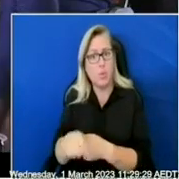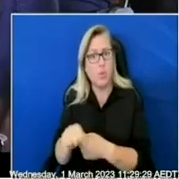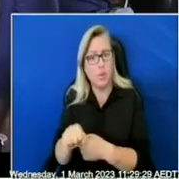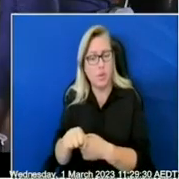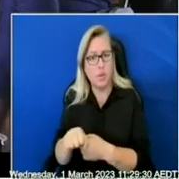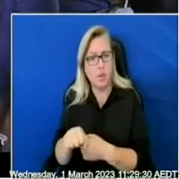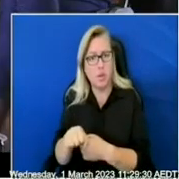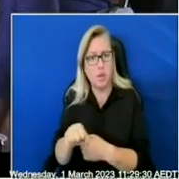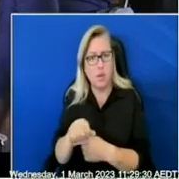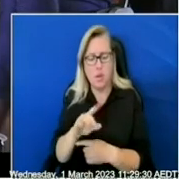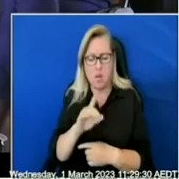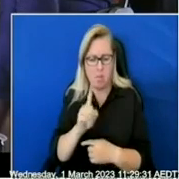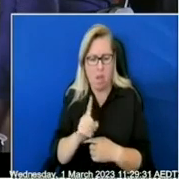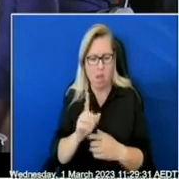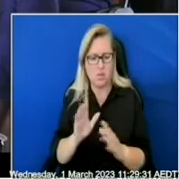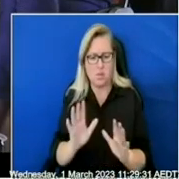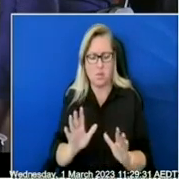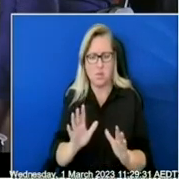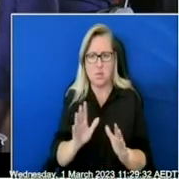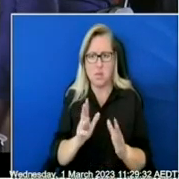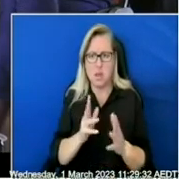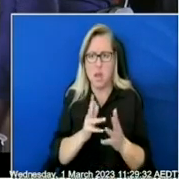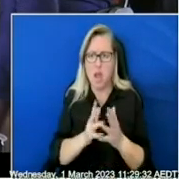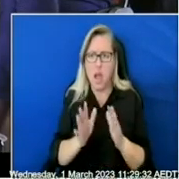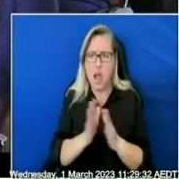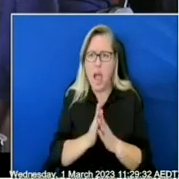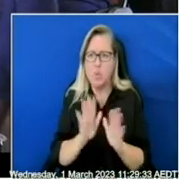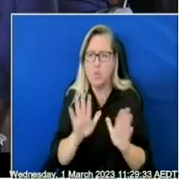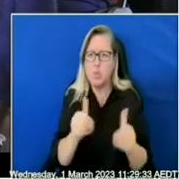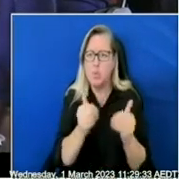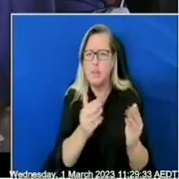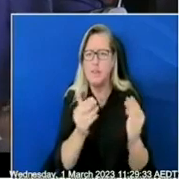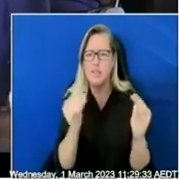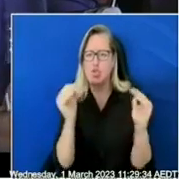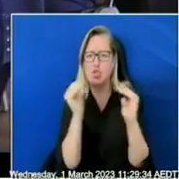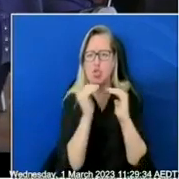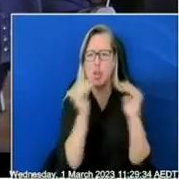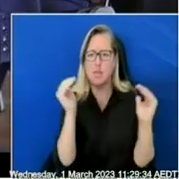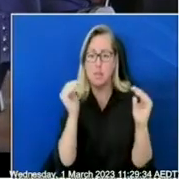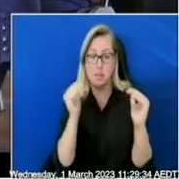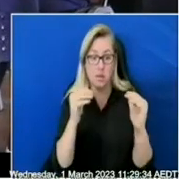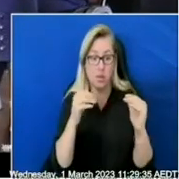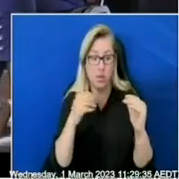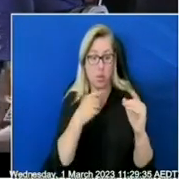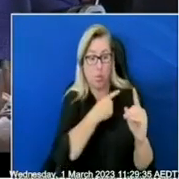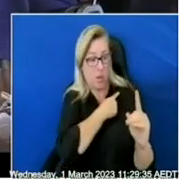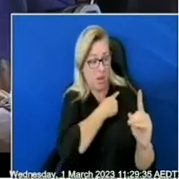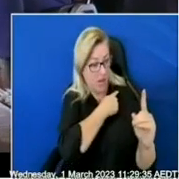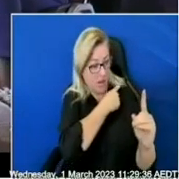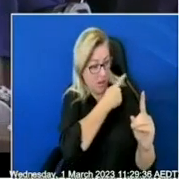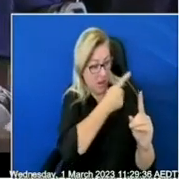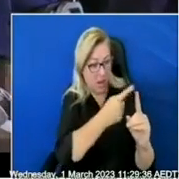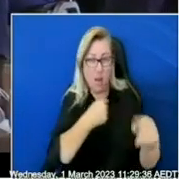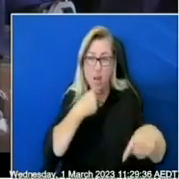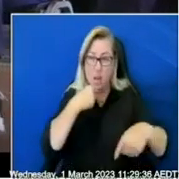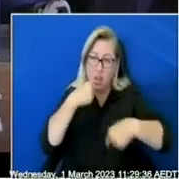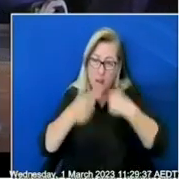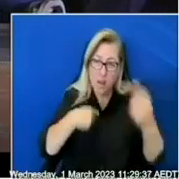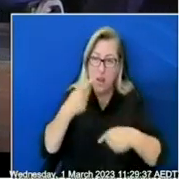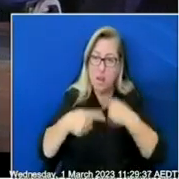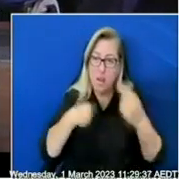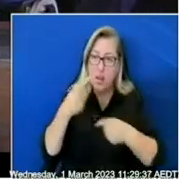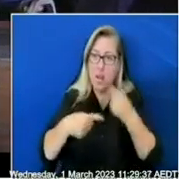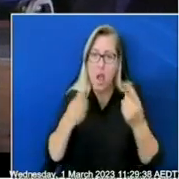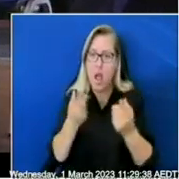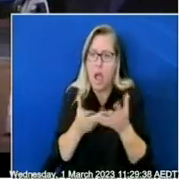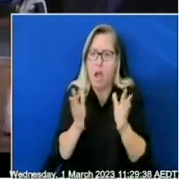How do you give her justice after everything we've just told her? What is it? So is there ways that... Because we want to